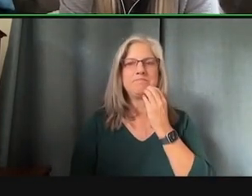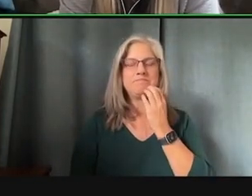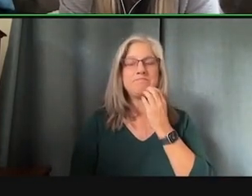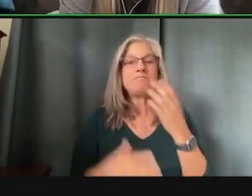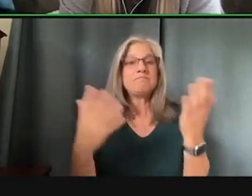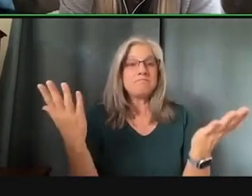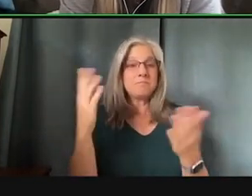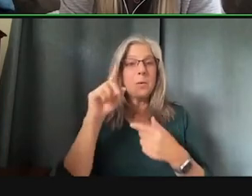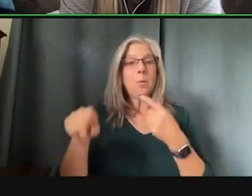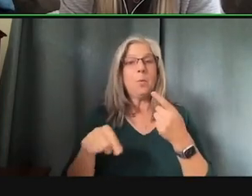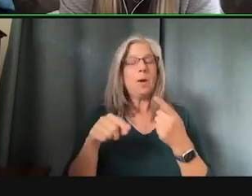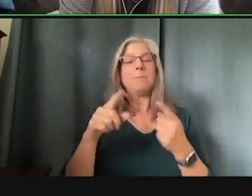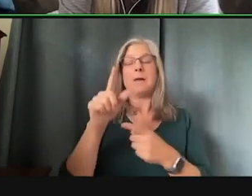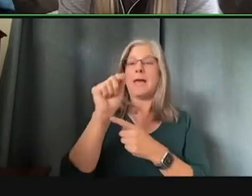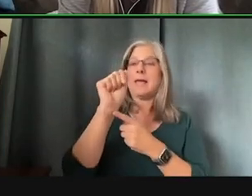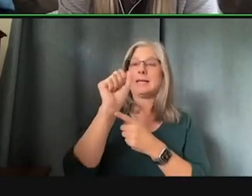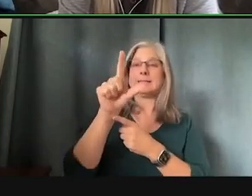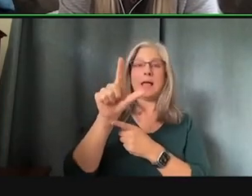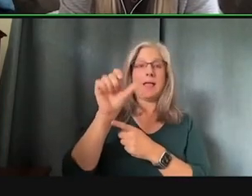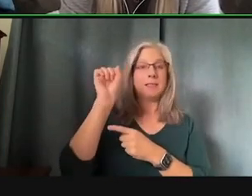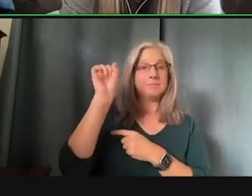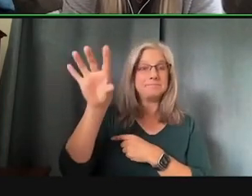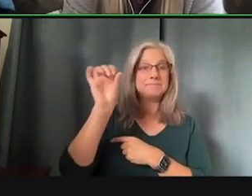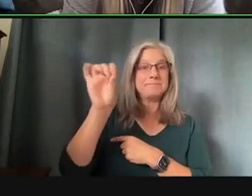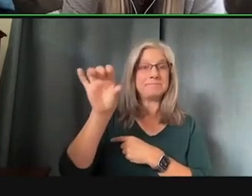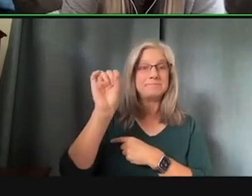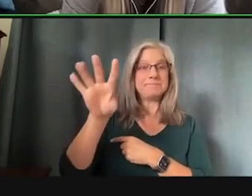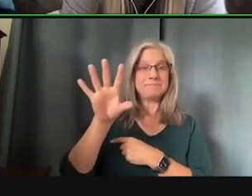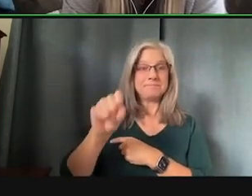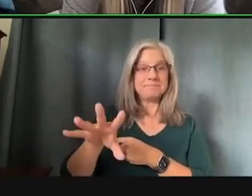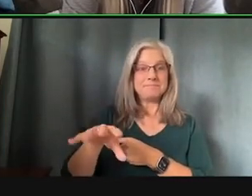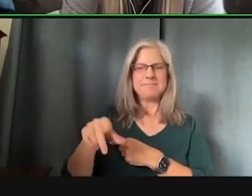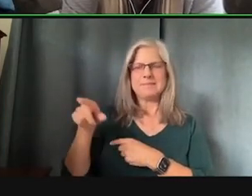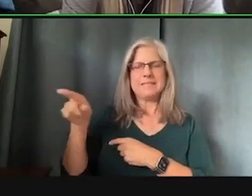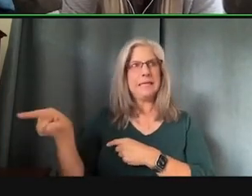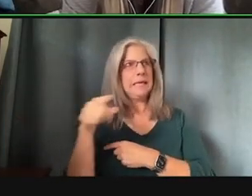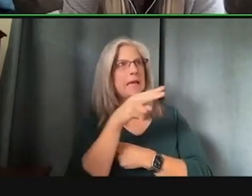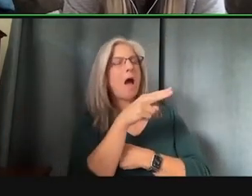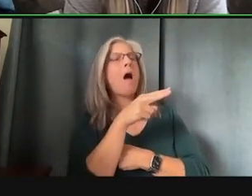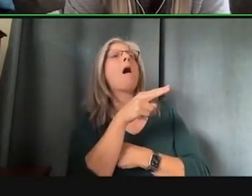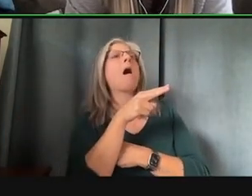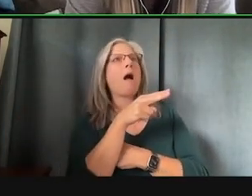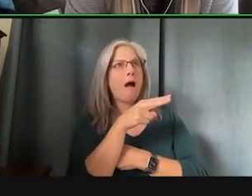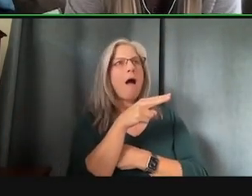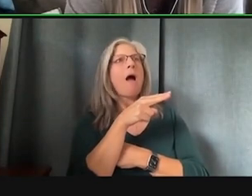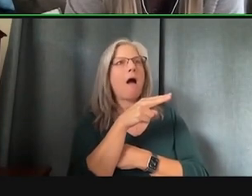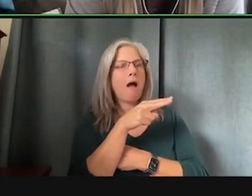So when an ASL letter is signed to him, he can